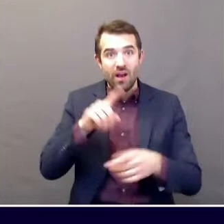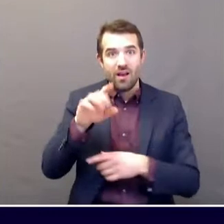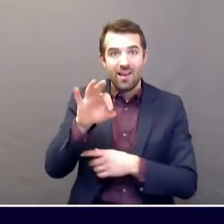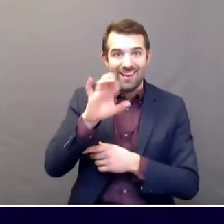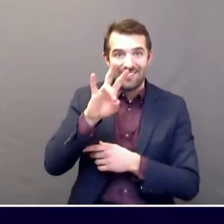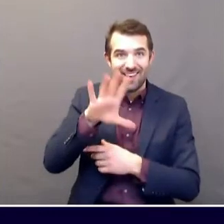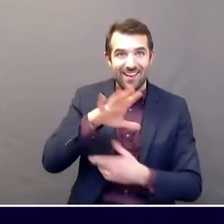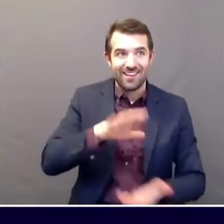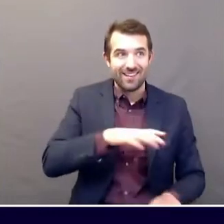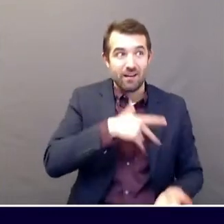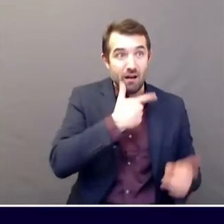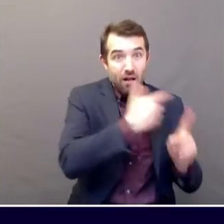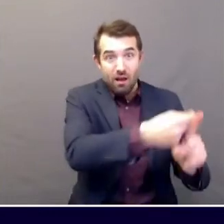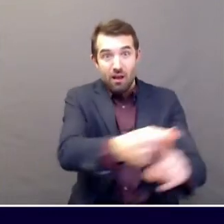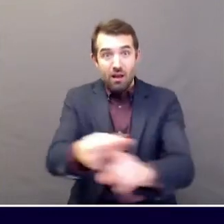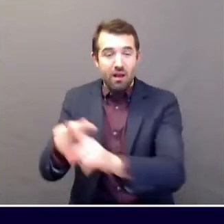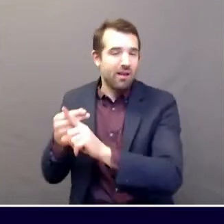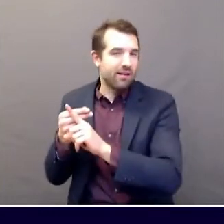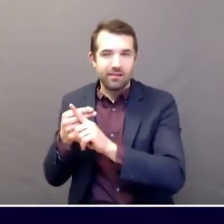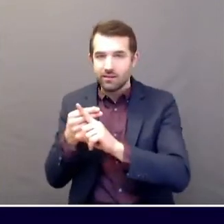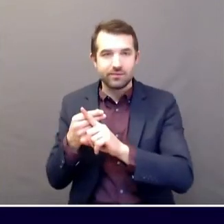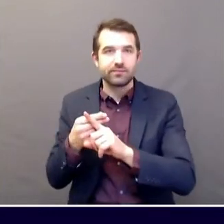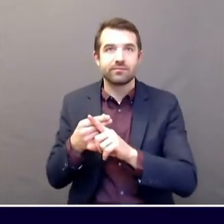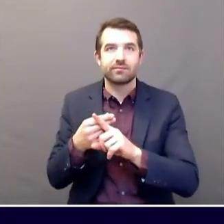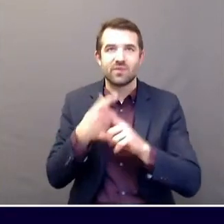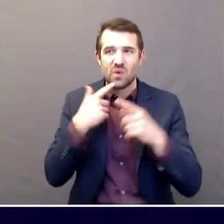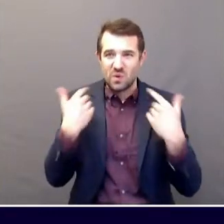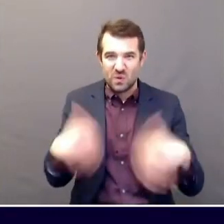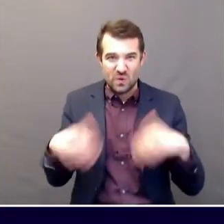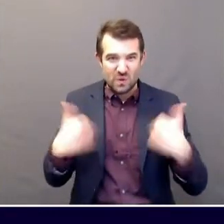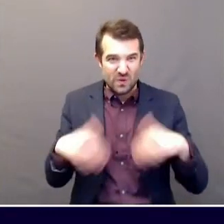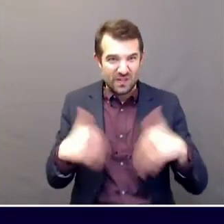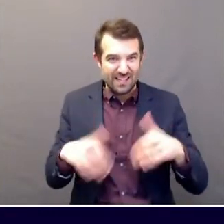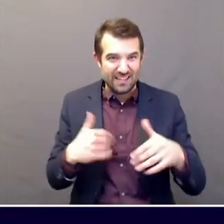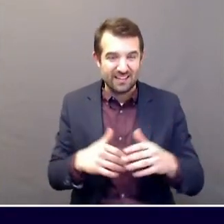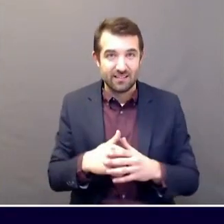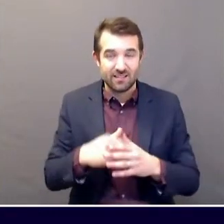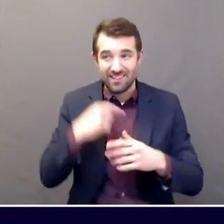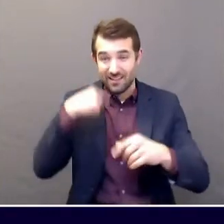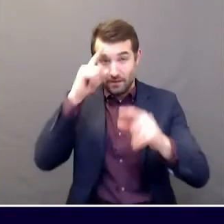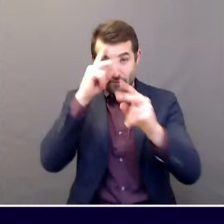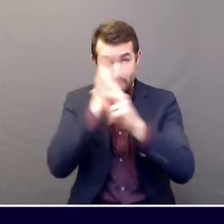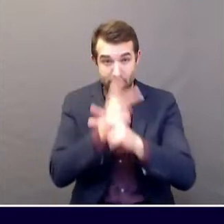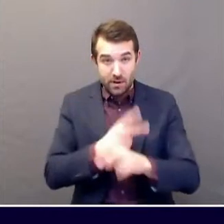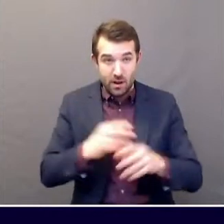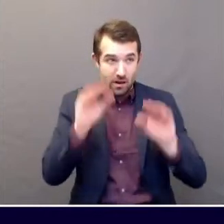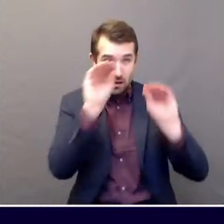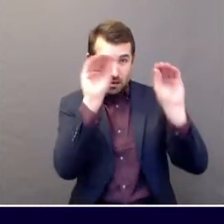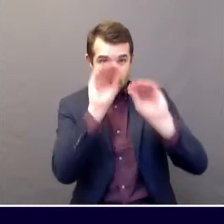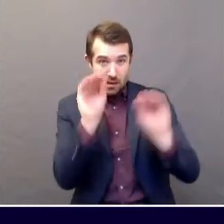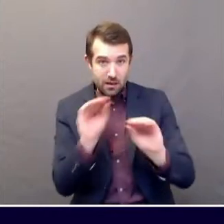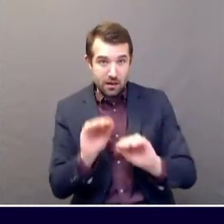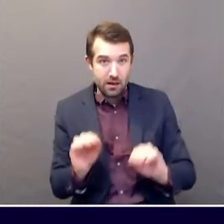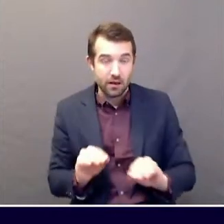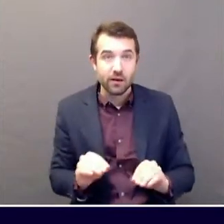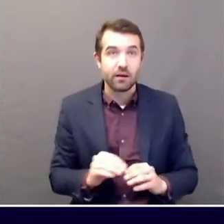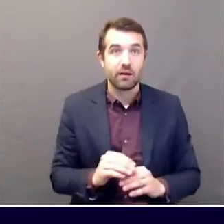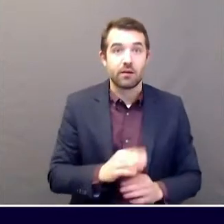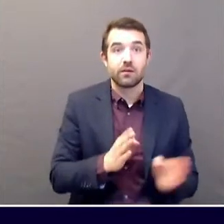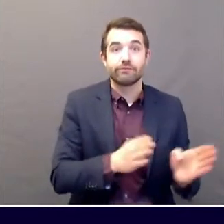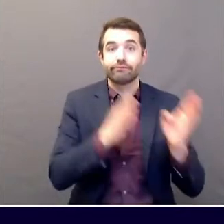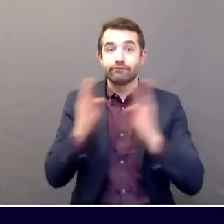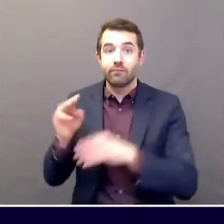the healthcare systems first and foremost to distribute those vaccines. And then the other doses, the Moderna, come in cases of